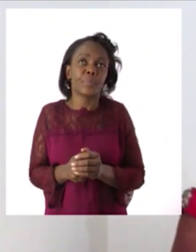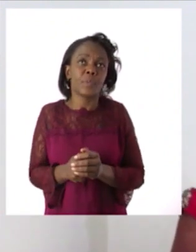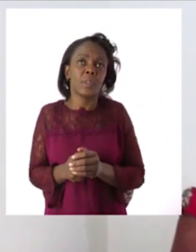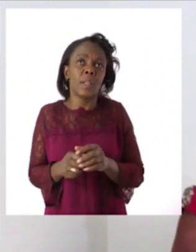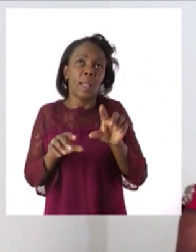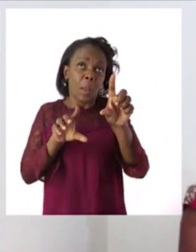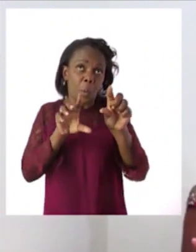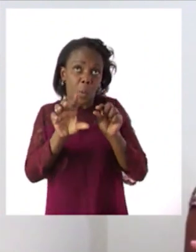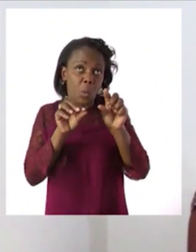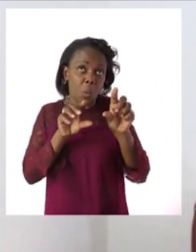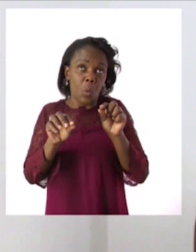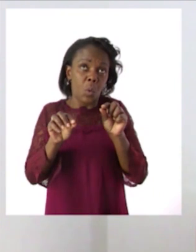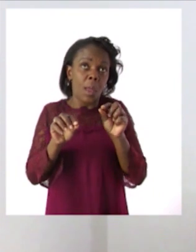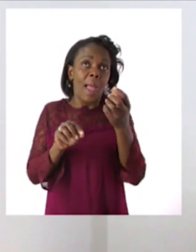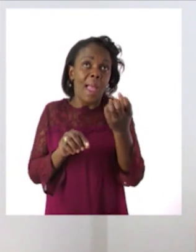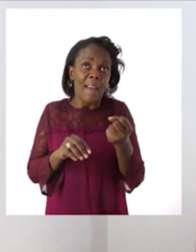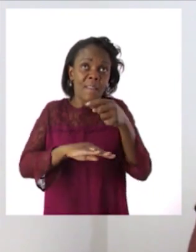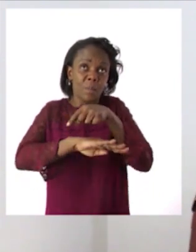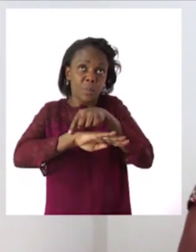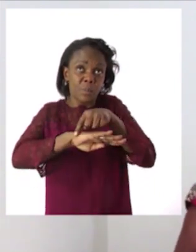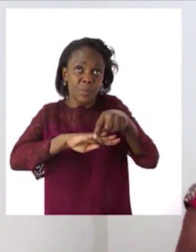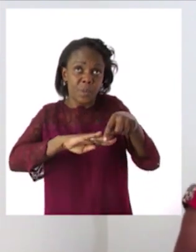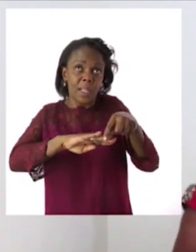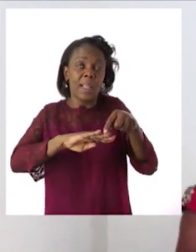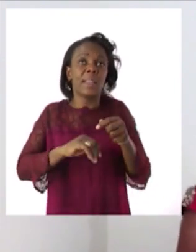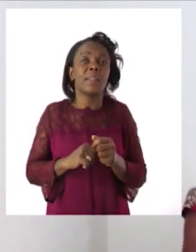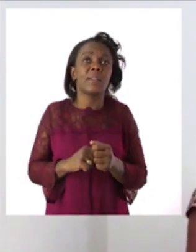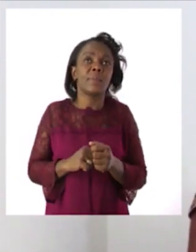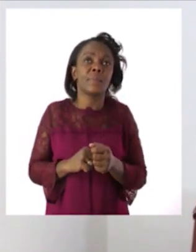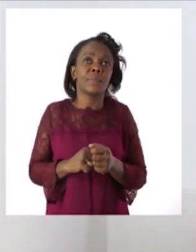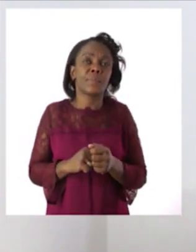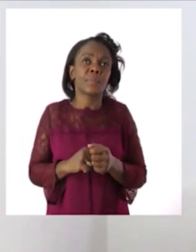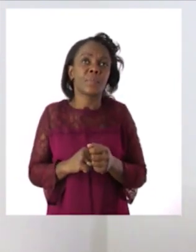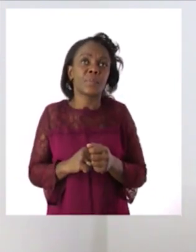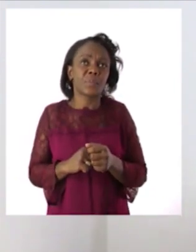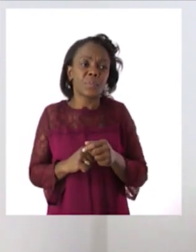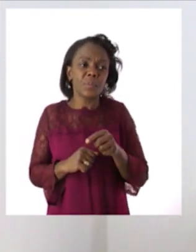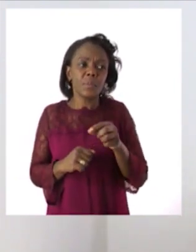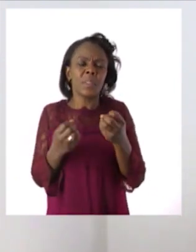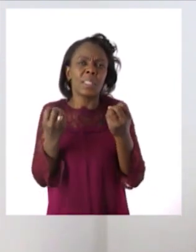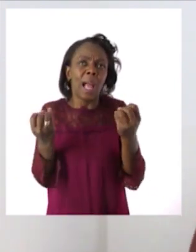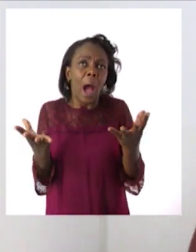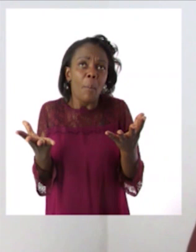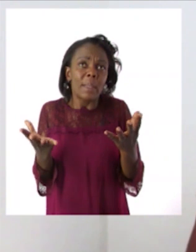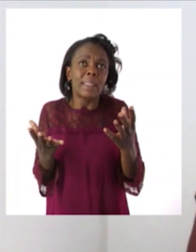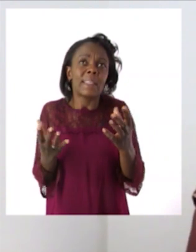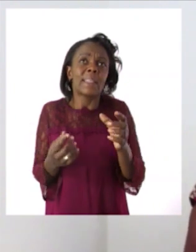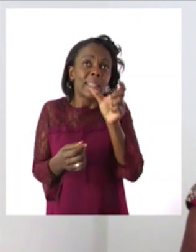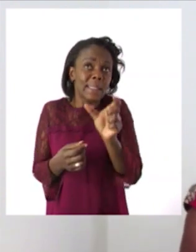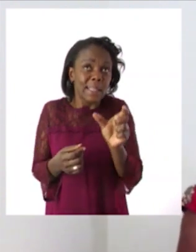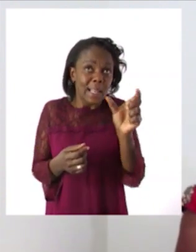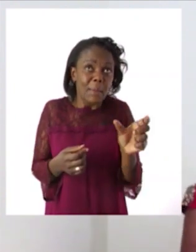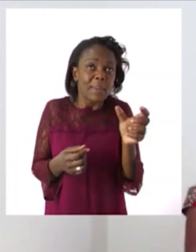are underlined there, or some will not be underlined, but we just want to find out how many syllables are in that word. So, now as